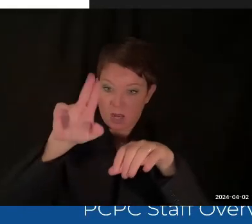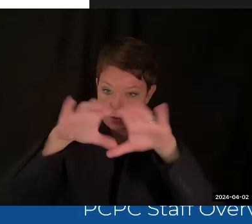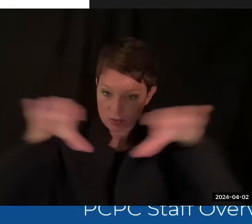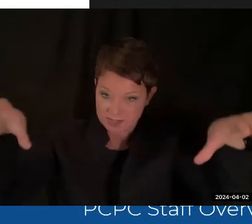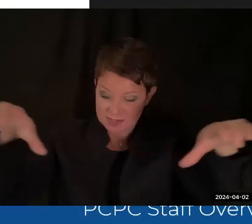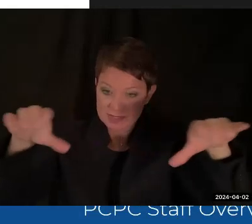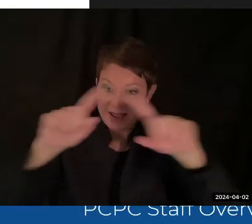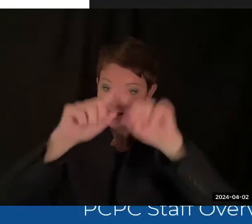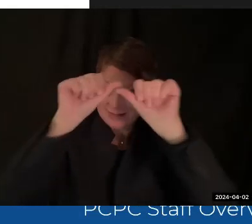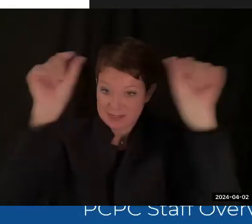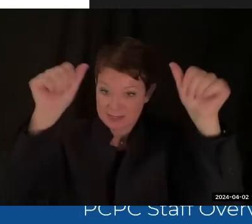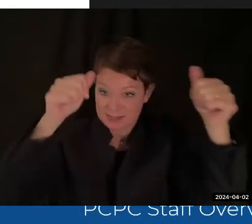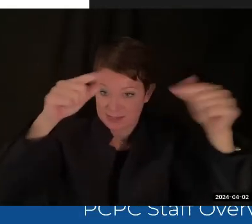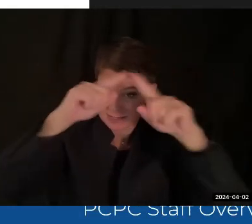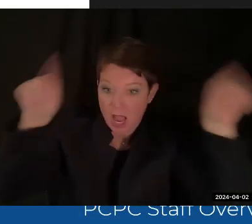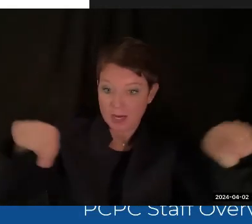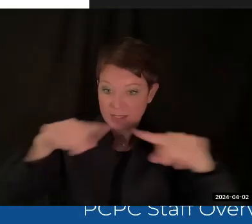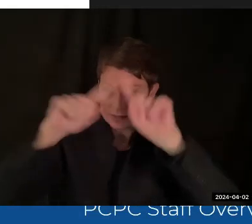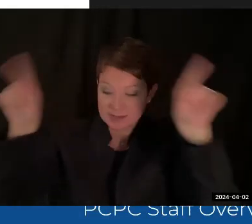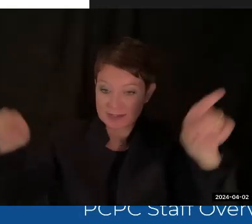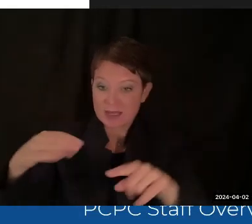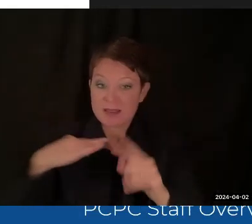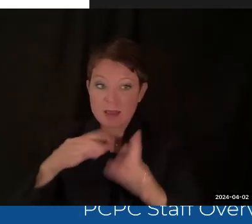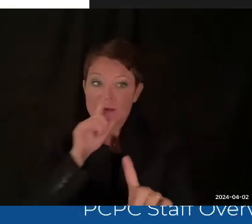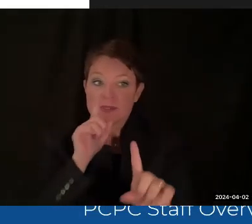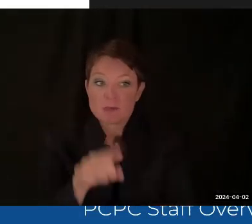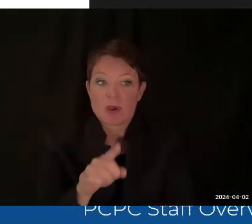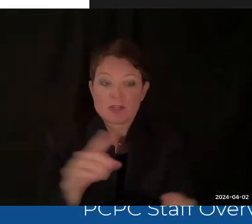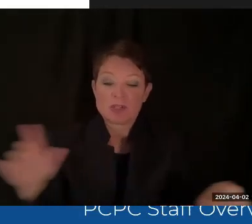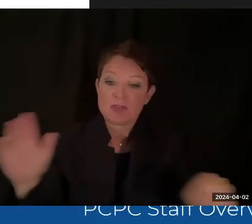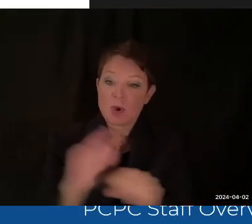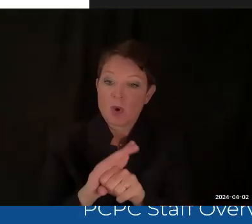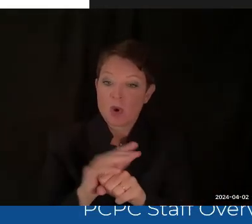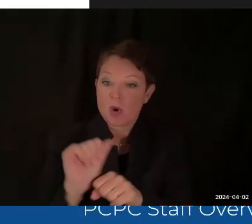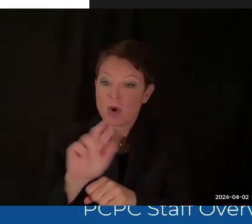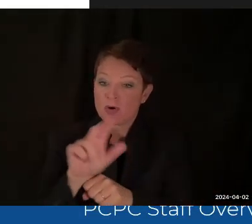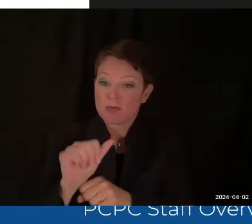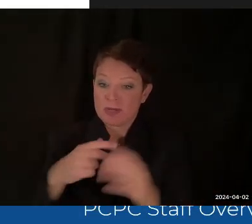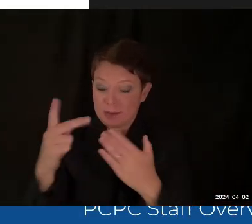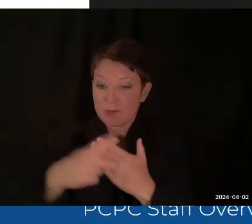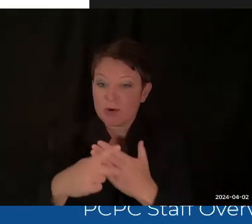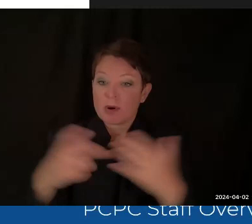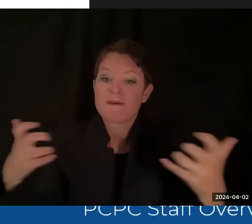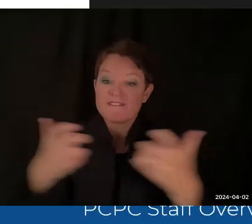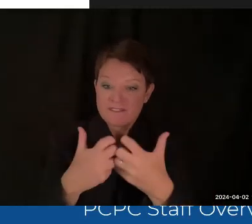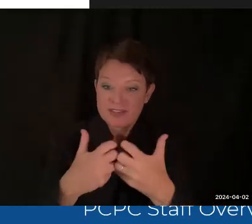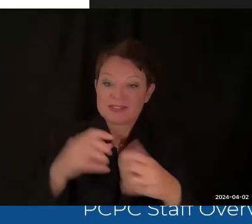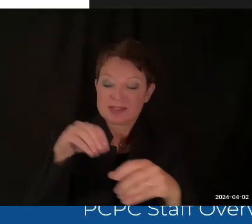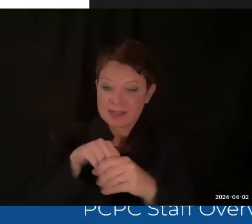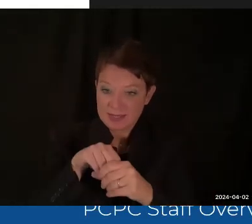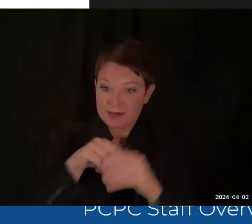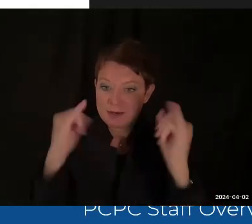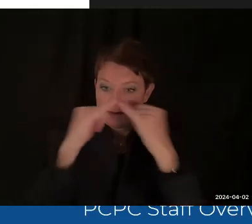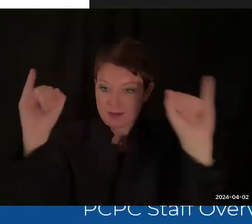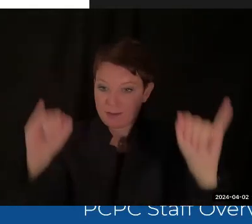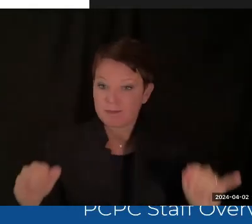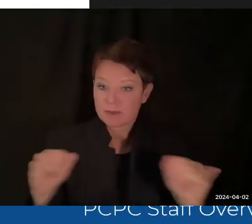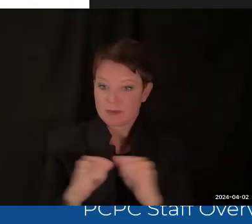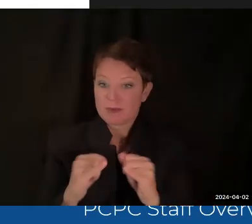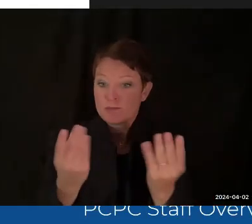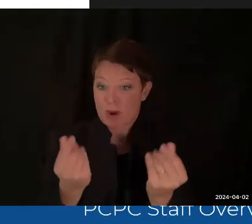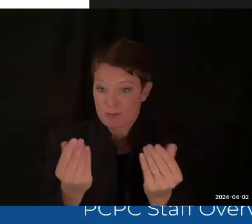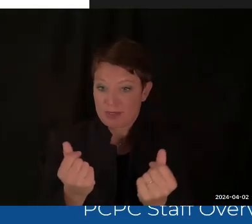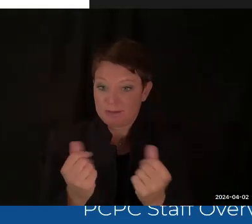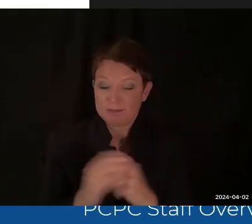and signage bands. The applicant response is that the entire arena program fits within the confines of the property